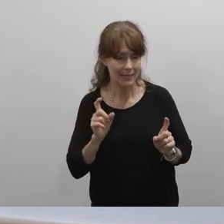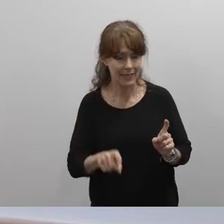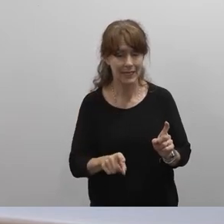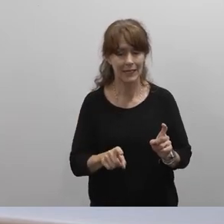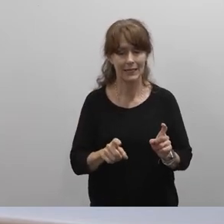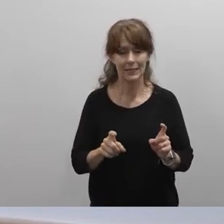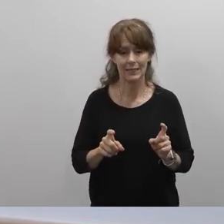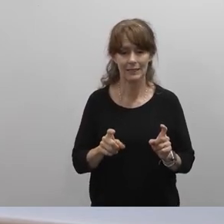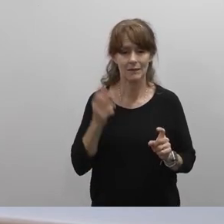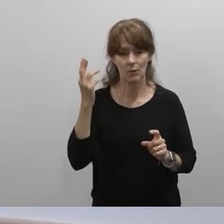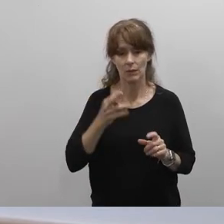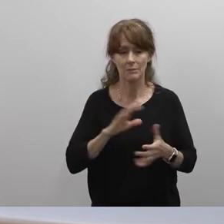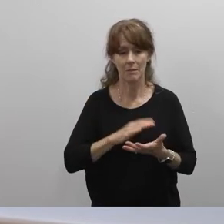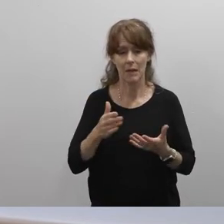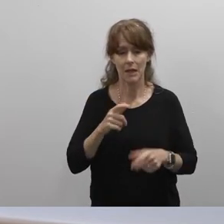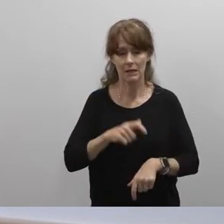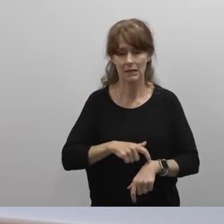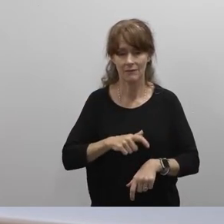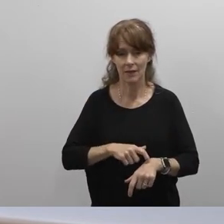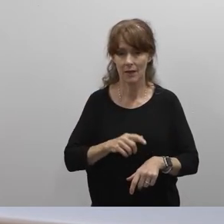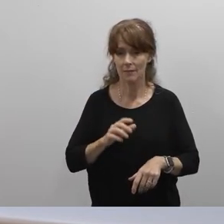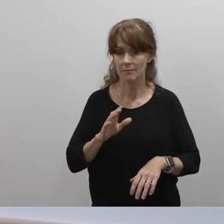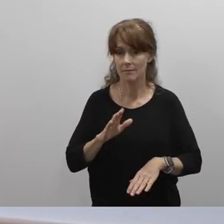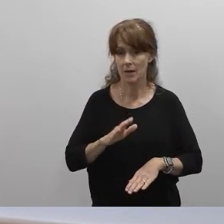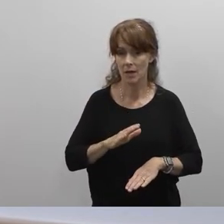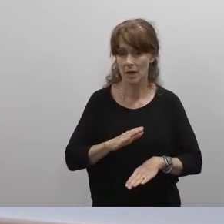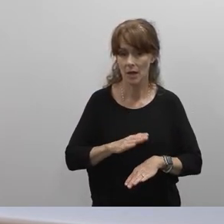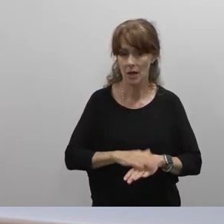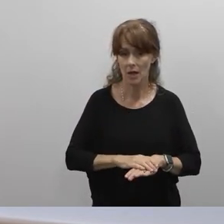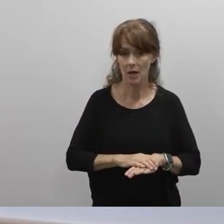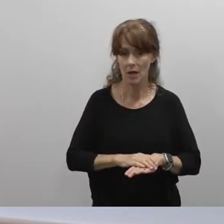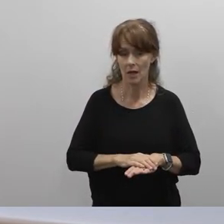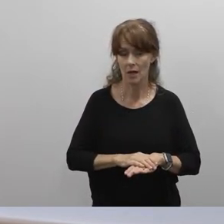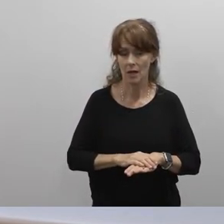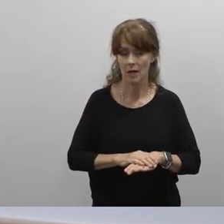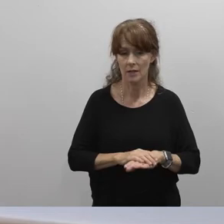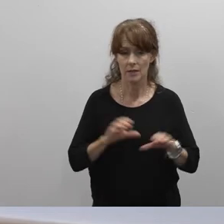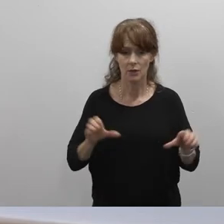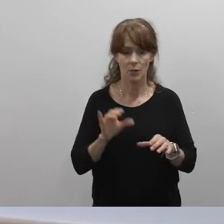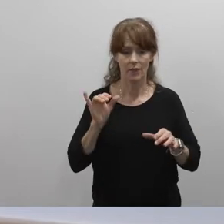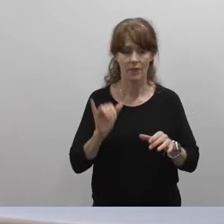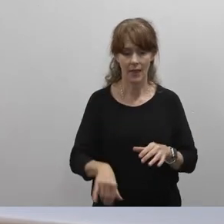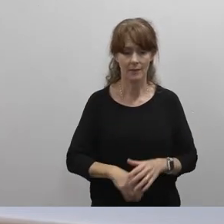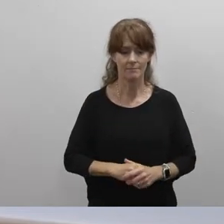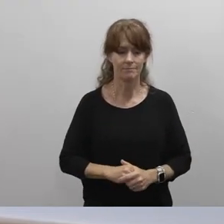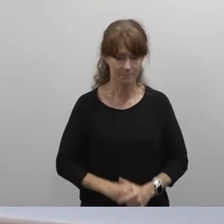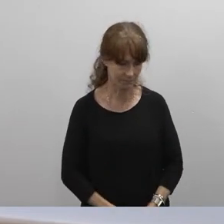spend a reasonable amount of time on doing that.